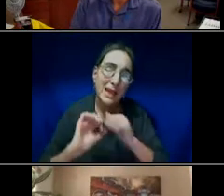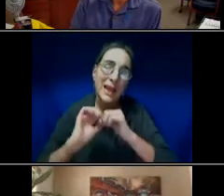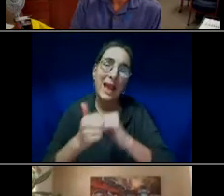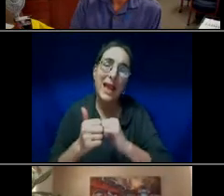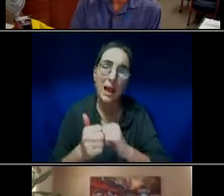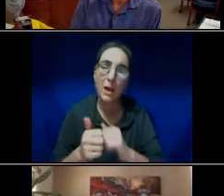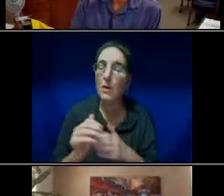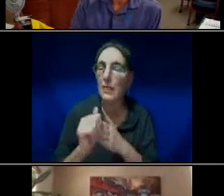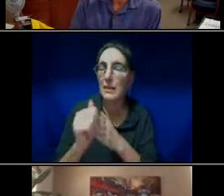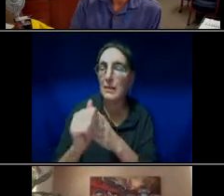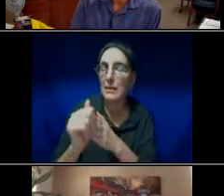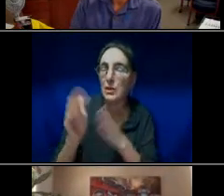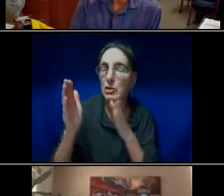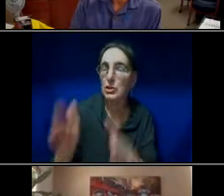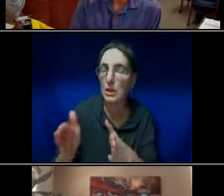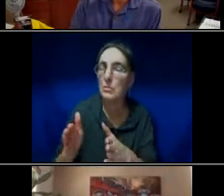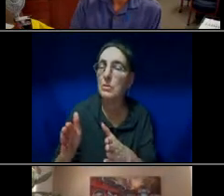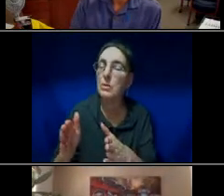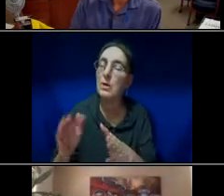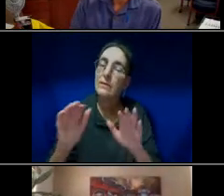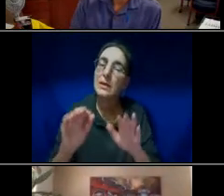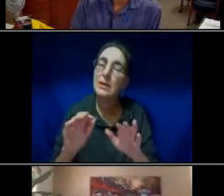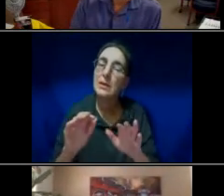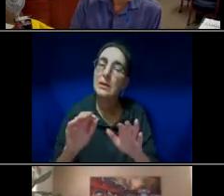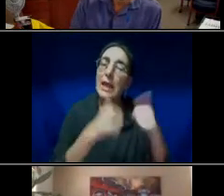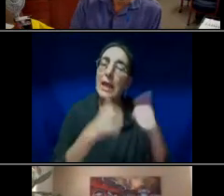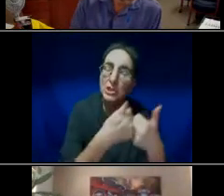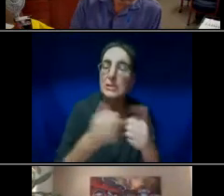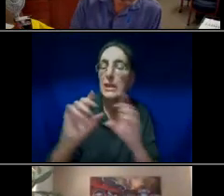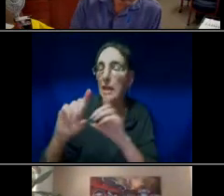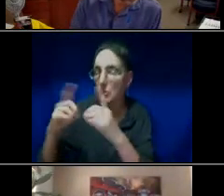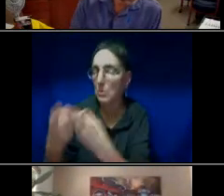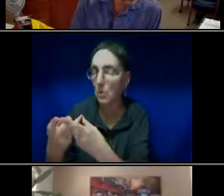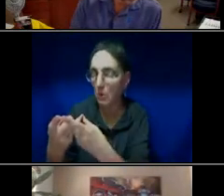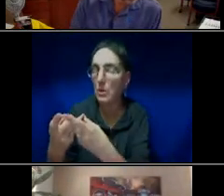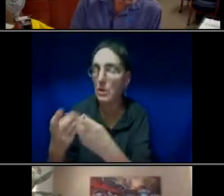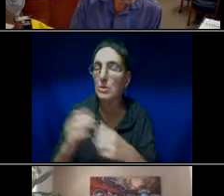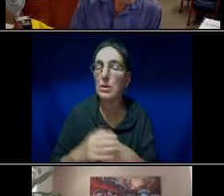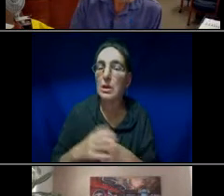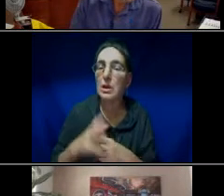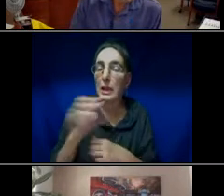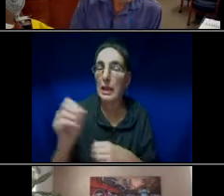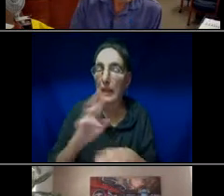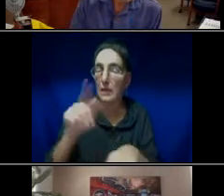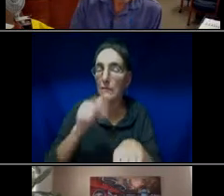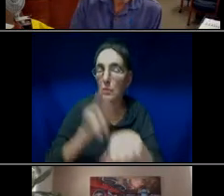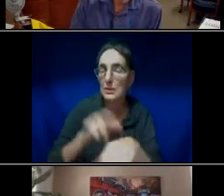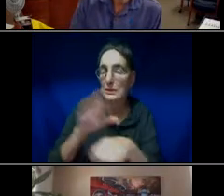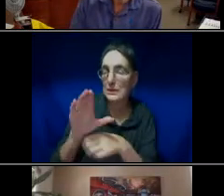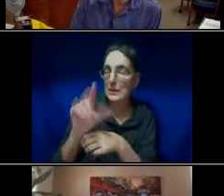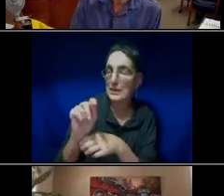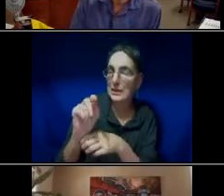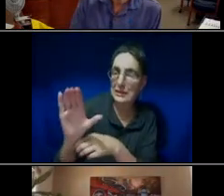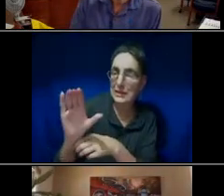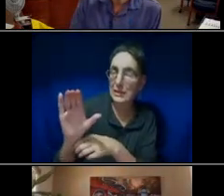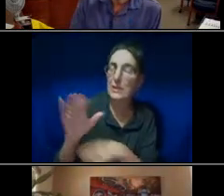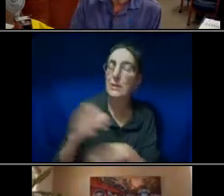leadership of the agency and the department, and certainly with CTC, are going to